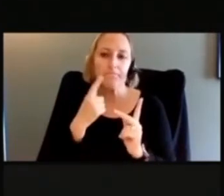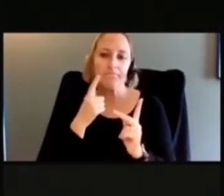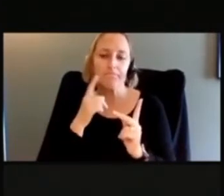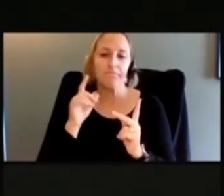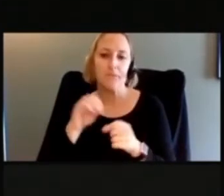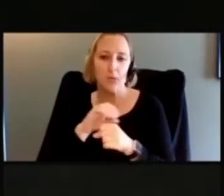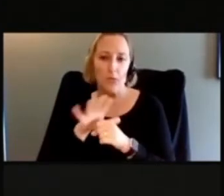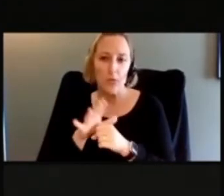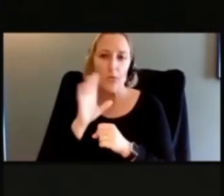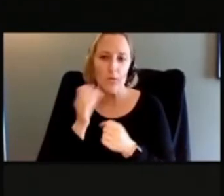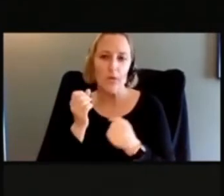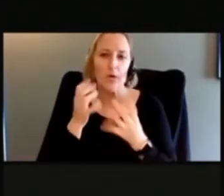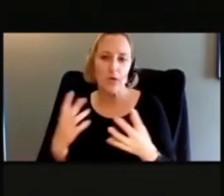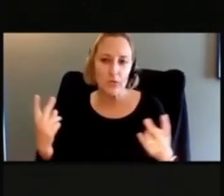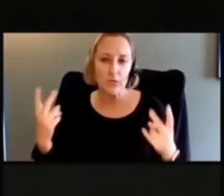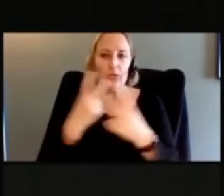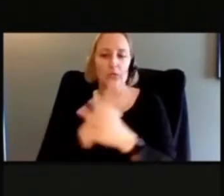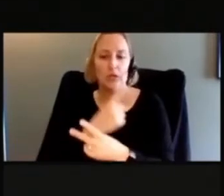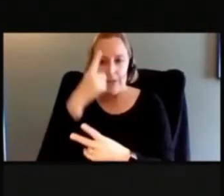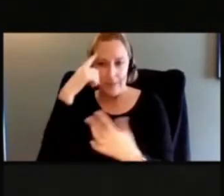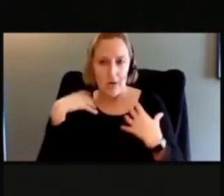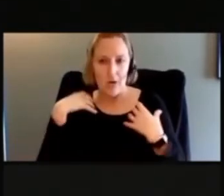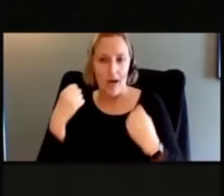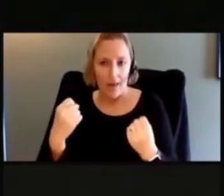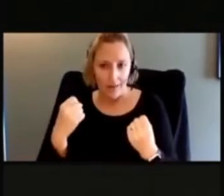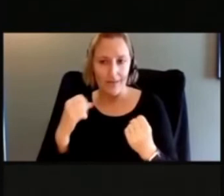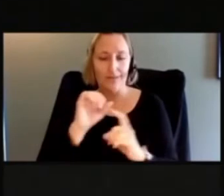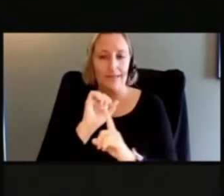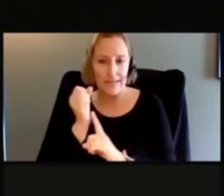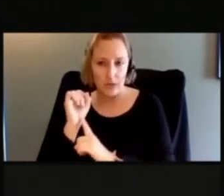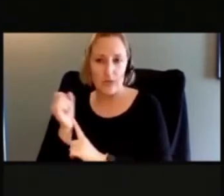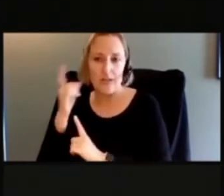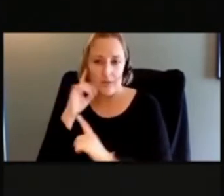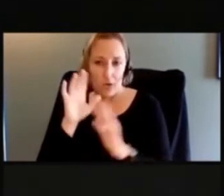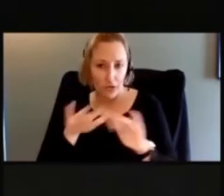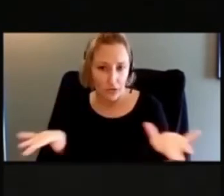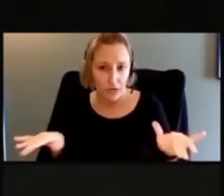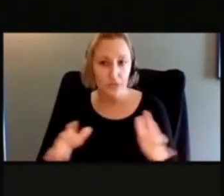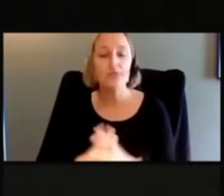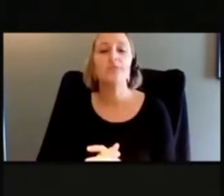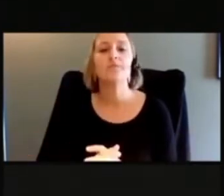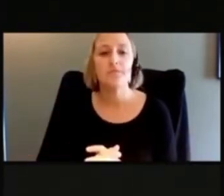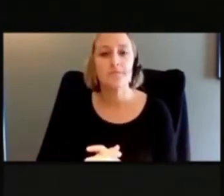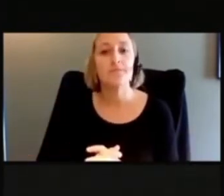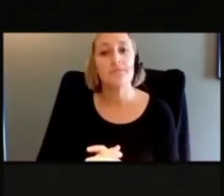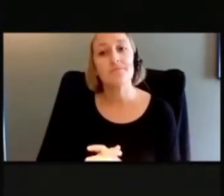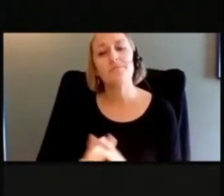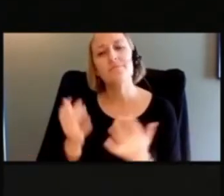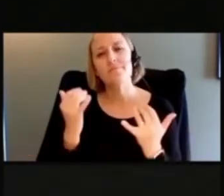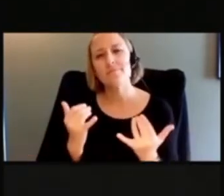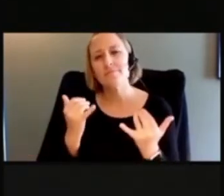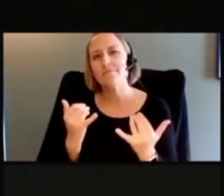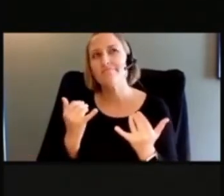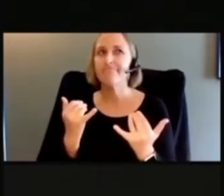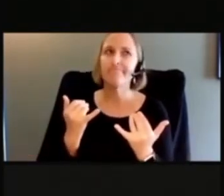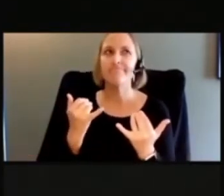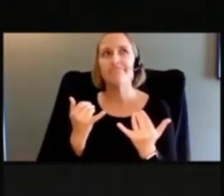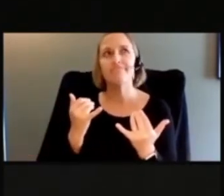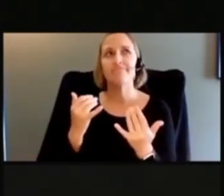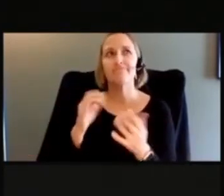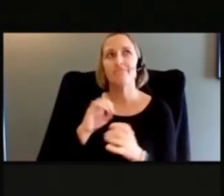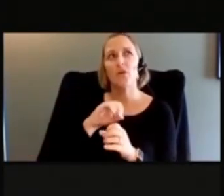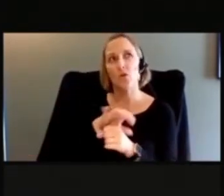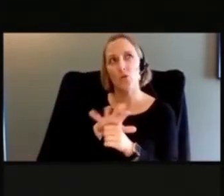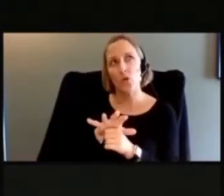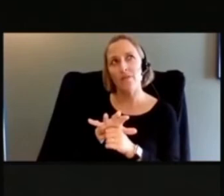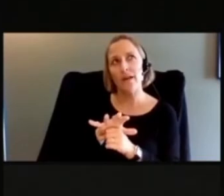only worsen mental health for children, right? So we're only about a year and a few months out